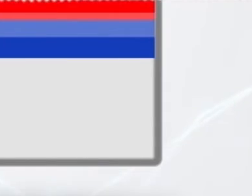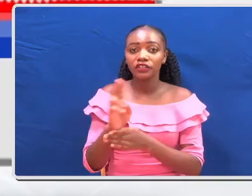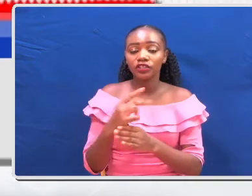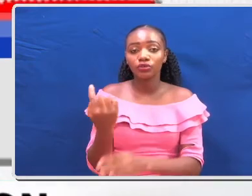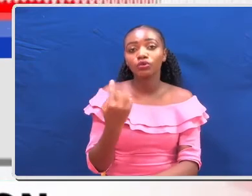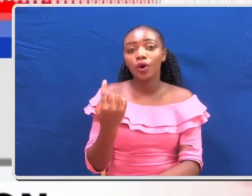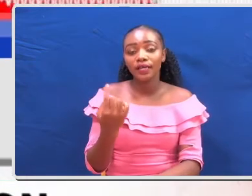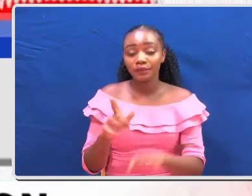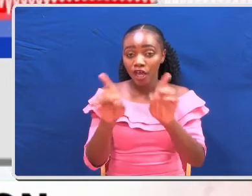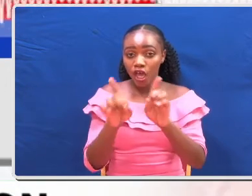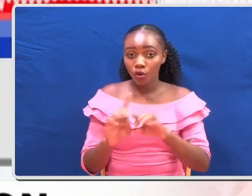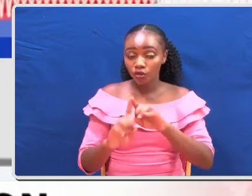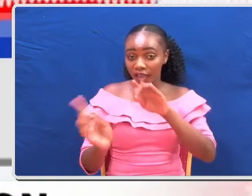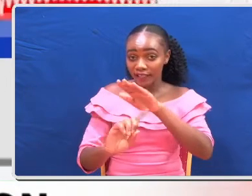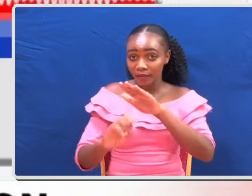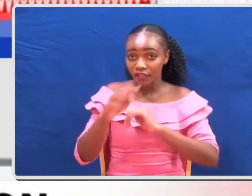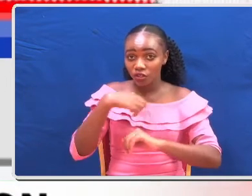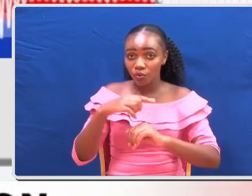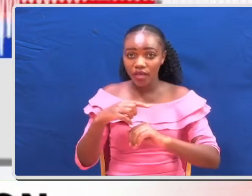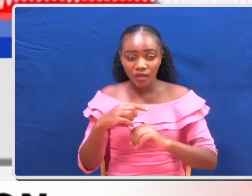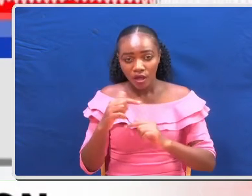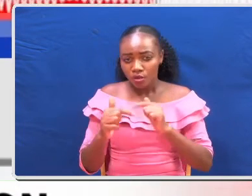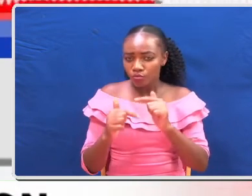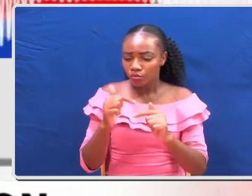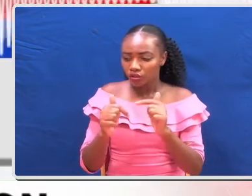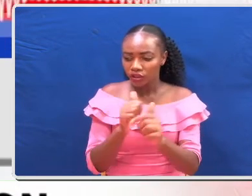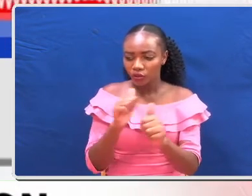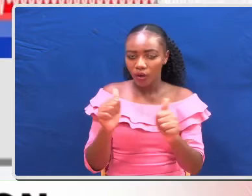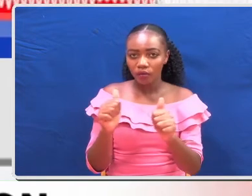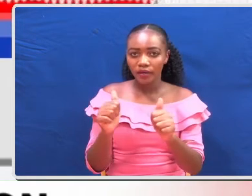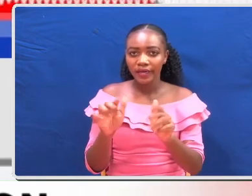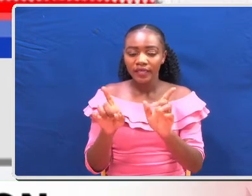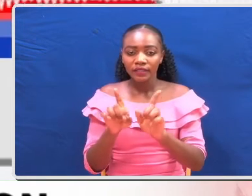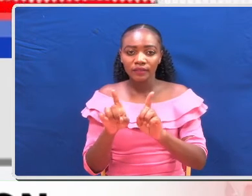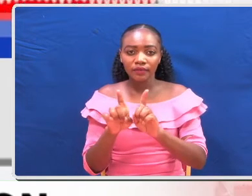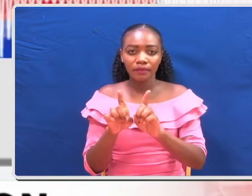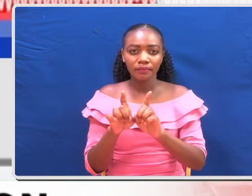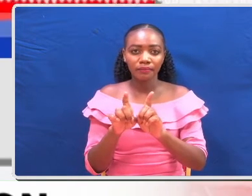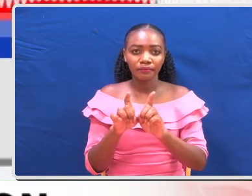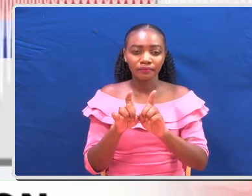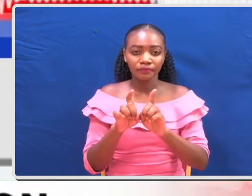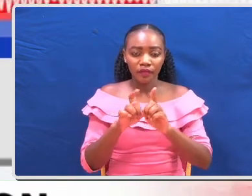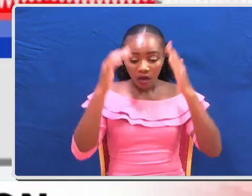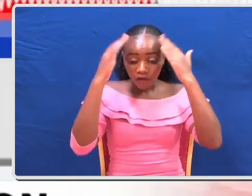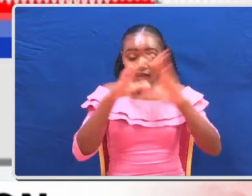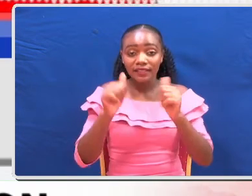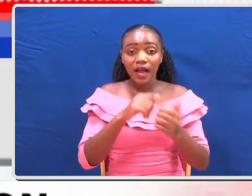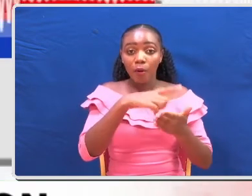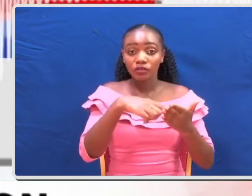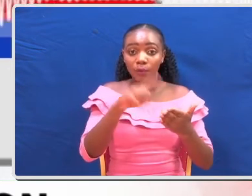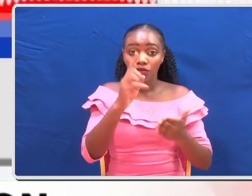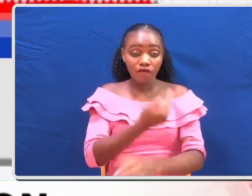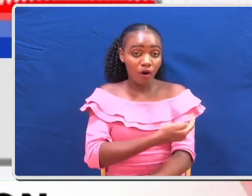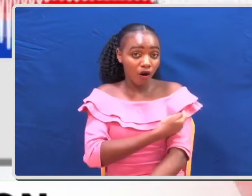a ministry, we have been moving very, very slowly in that space in terms of even approval of the vaccines. Even